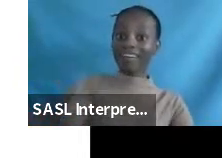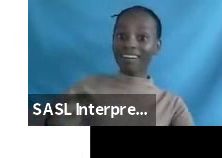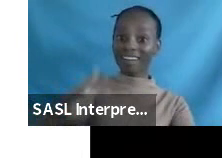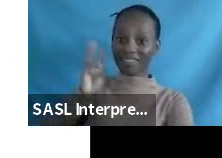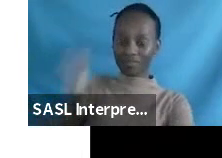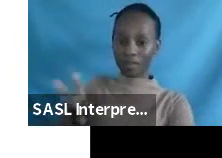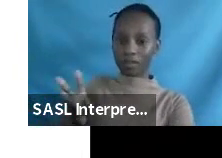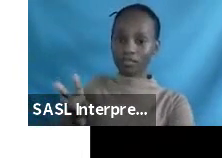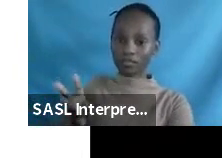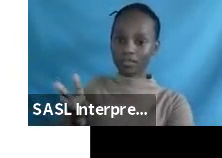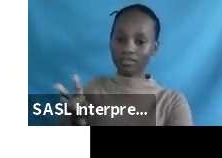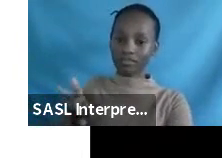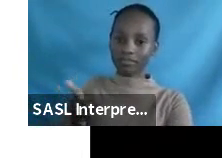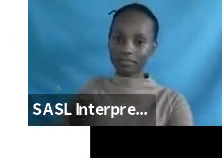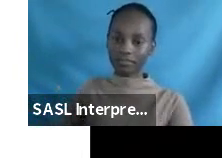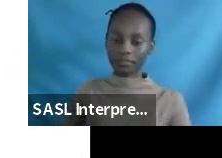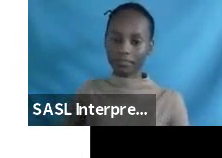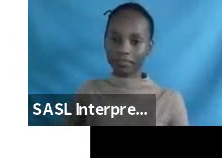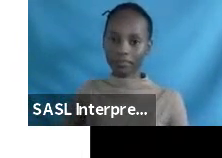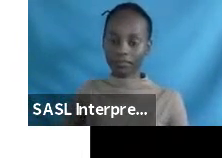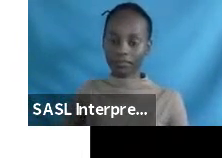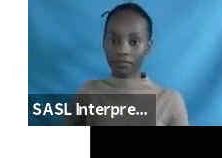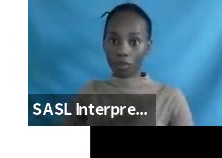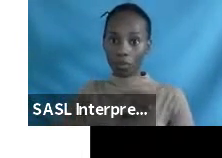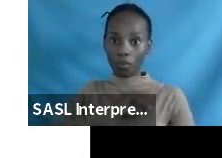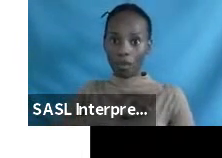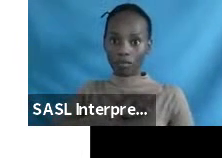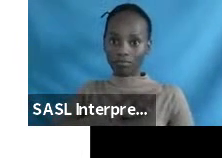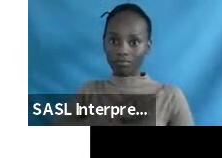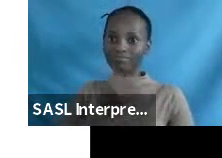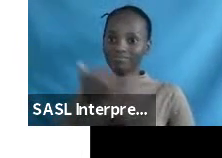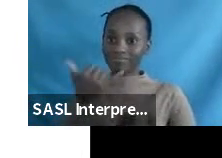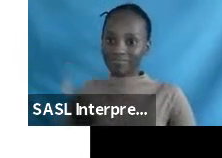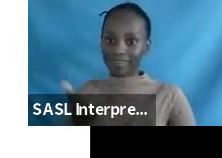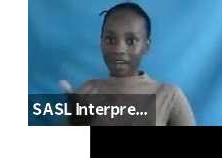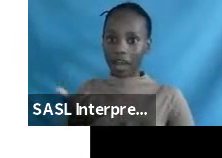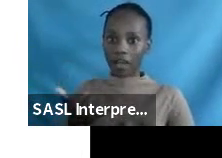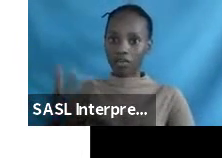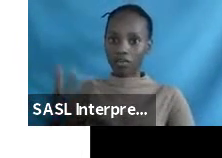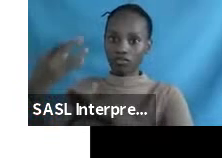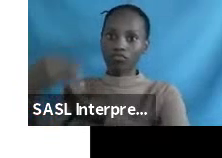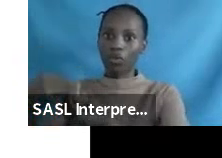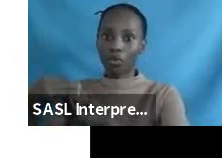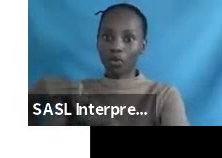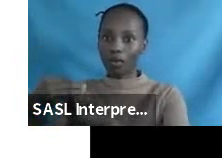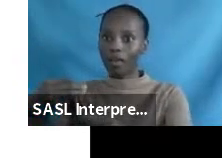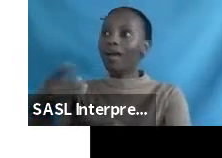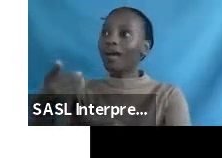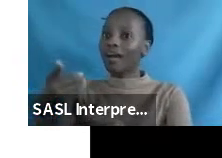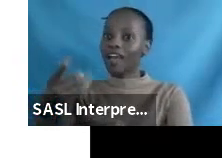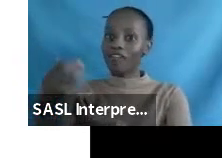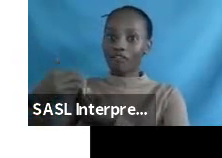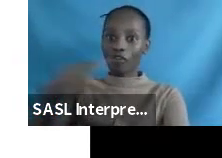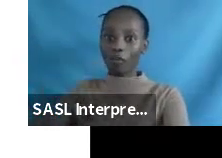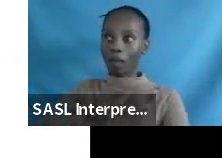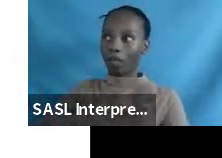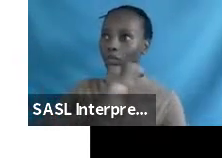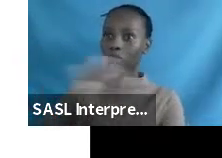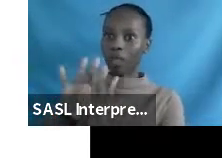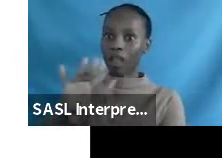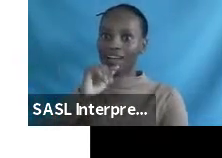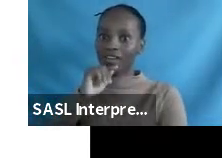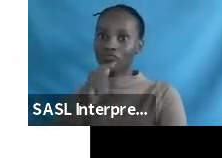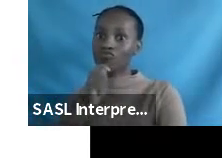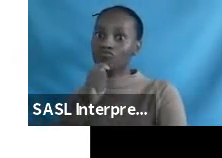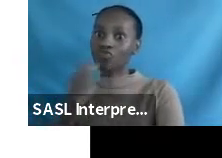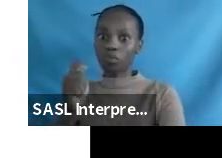counterfeited goods, because they come as part of, as if they are the real goods, but they come at the lower price. And